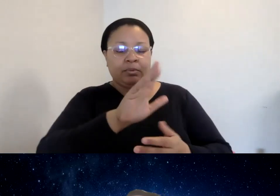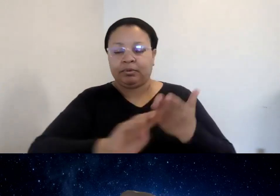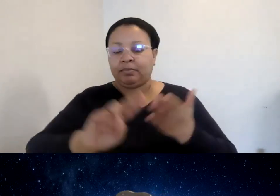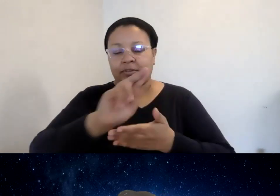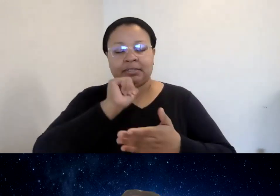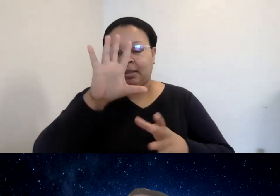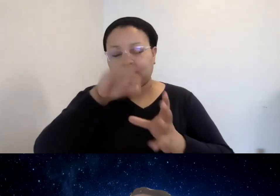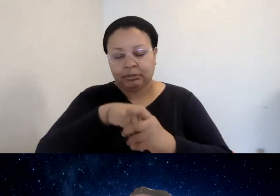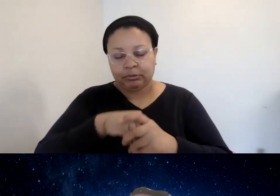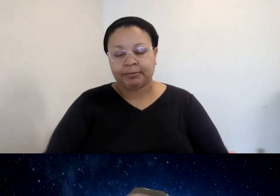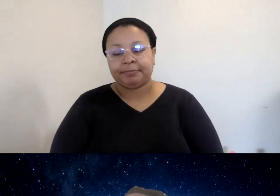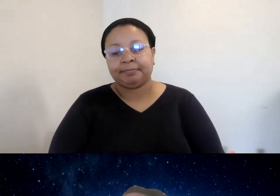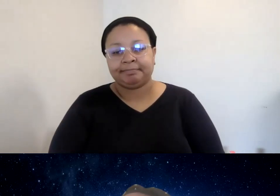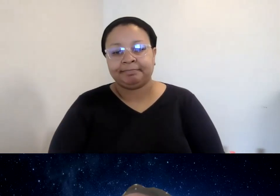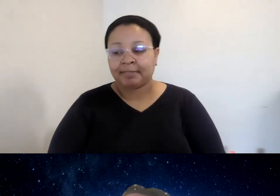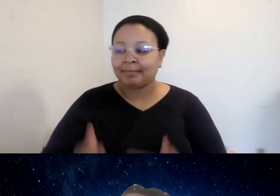Thank you.